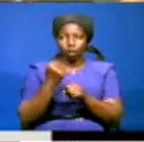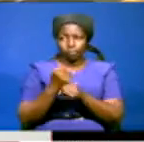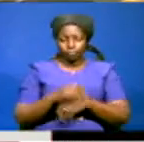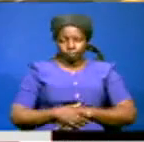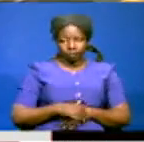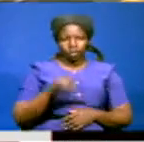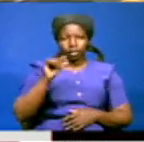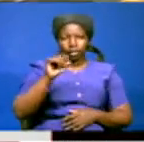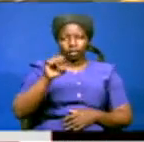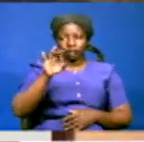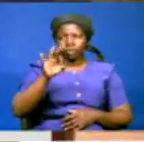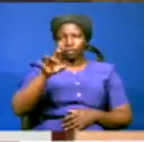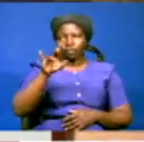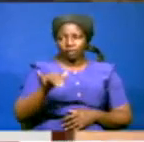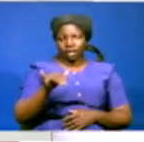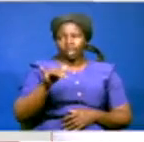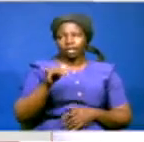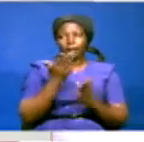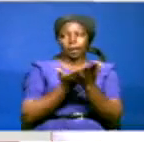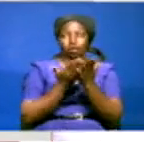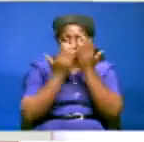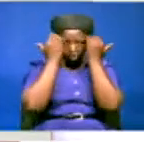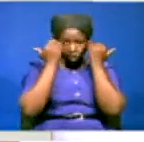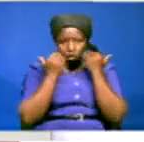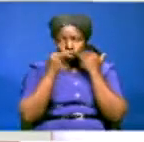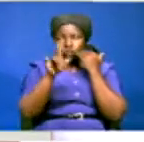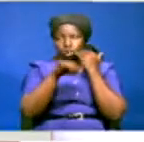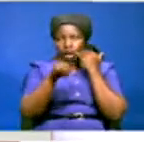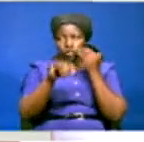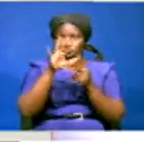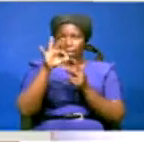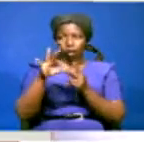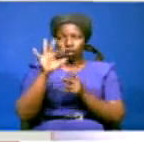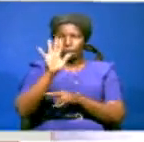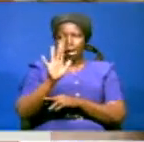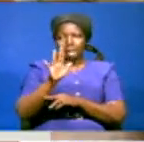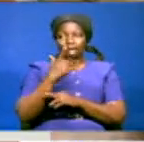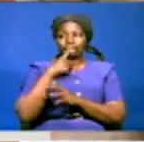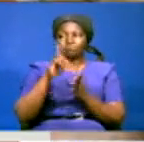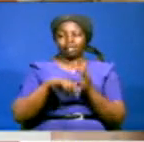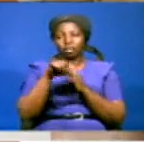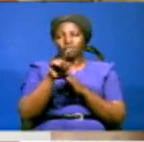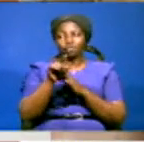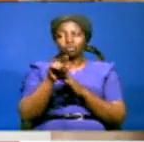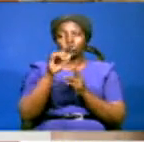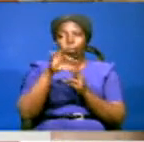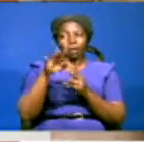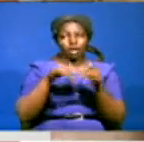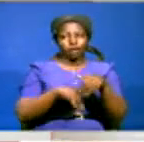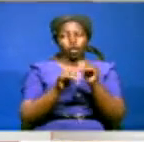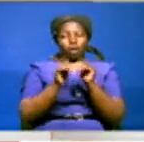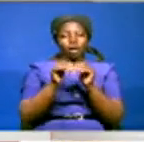the court to nullify Liyai's nomination, saying the respondent was not lawfully nominated in accordance with the constitution of the ODM